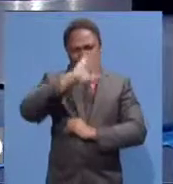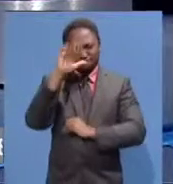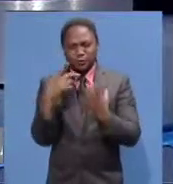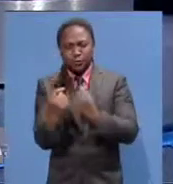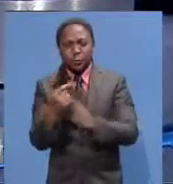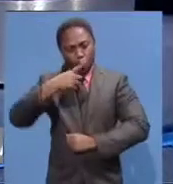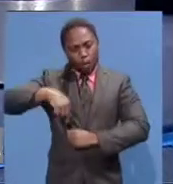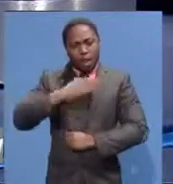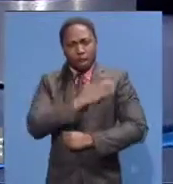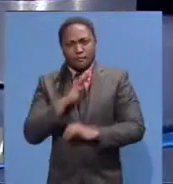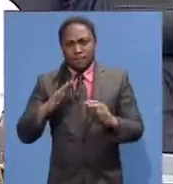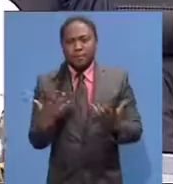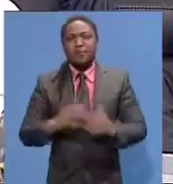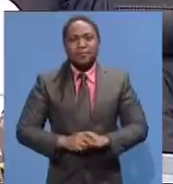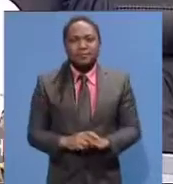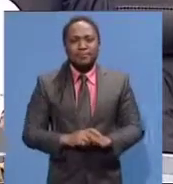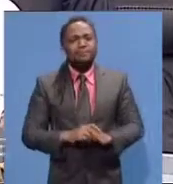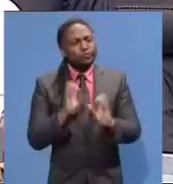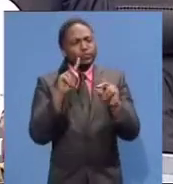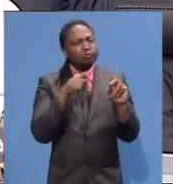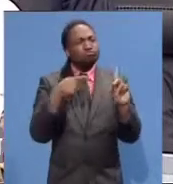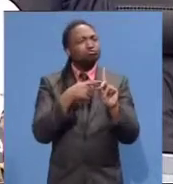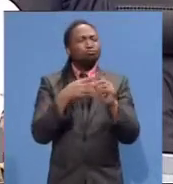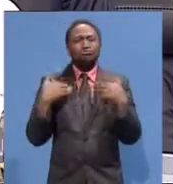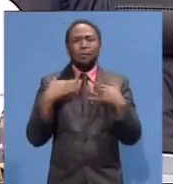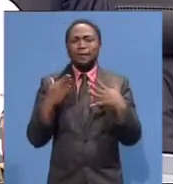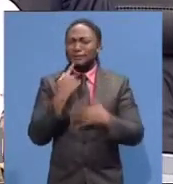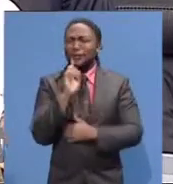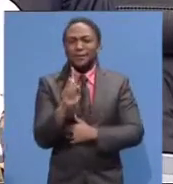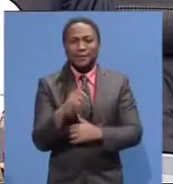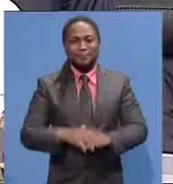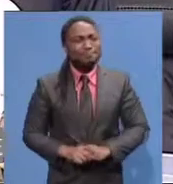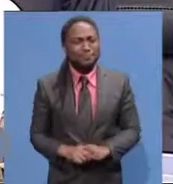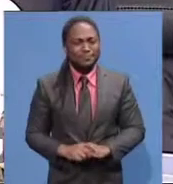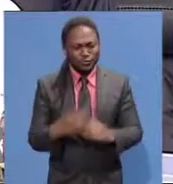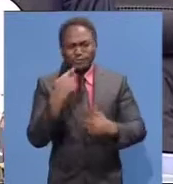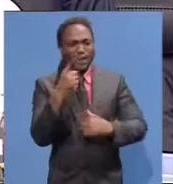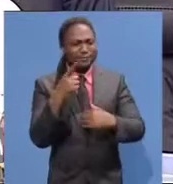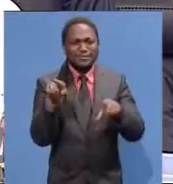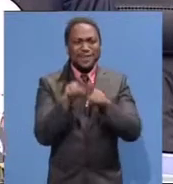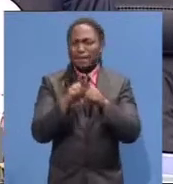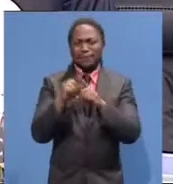so much. What do you say, and do it the way you would do it?